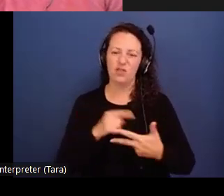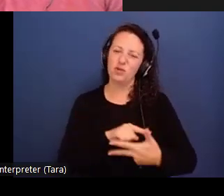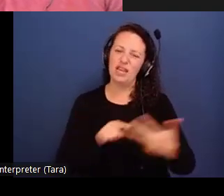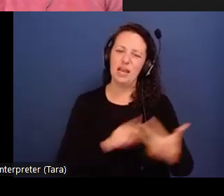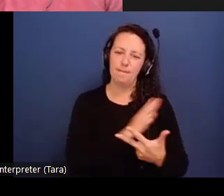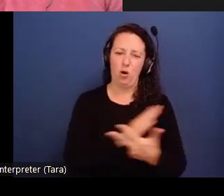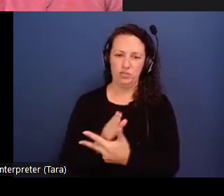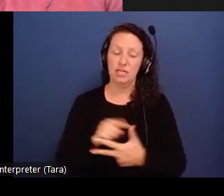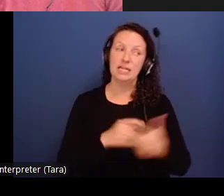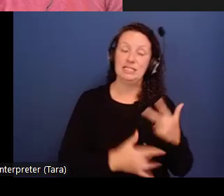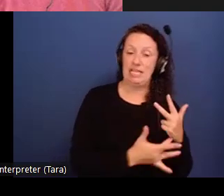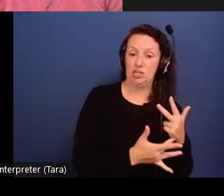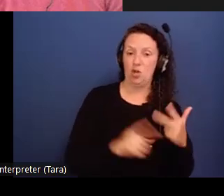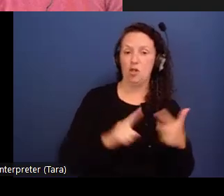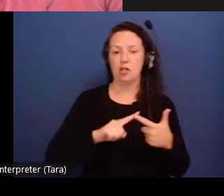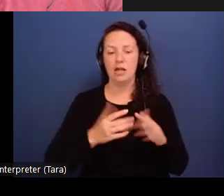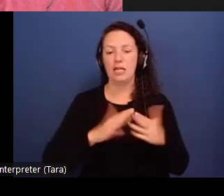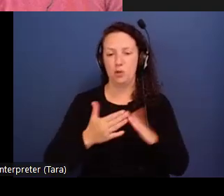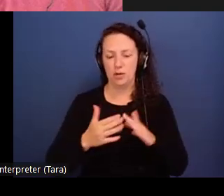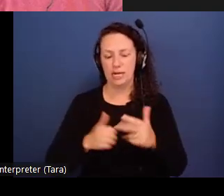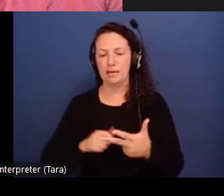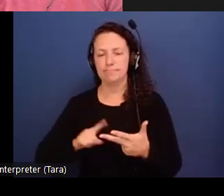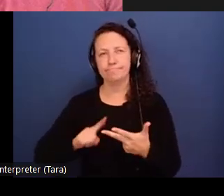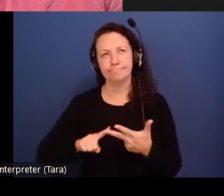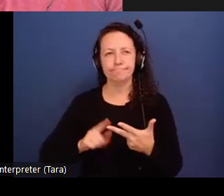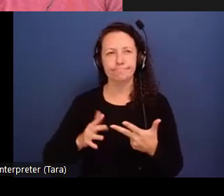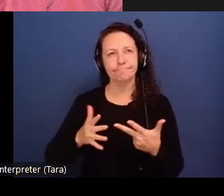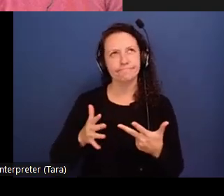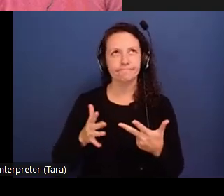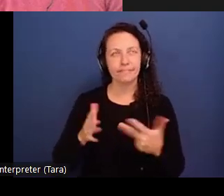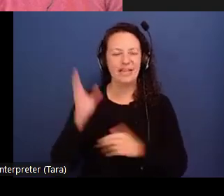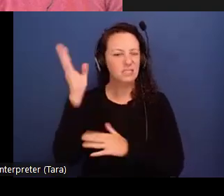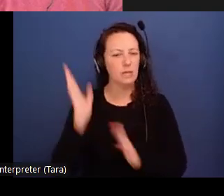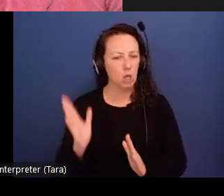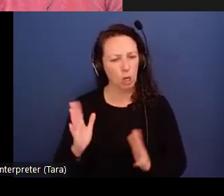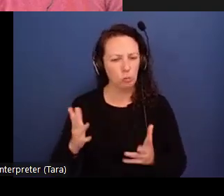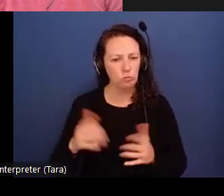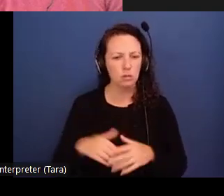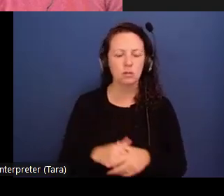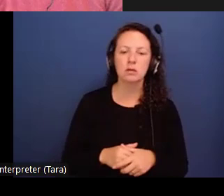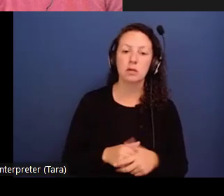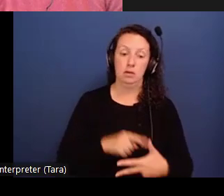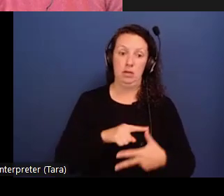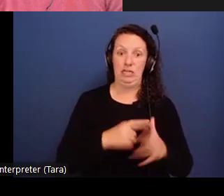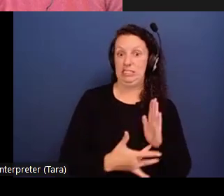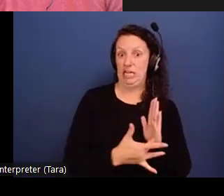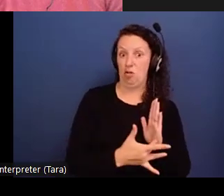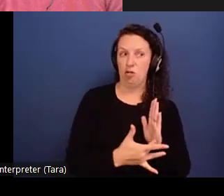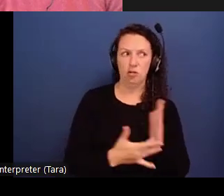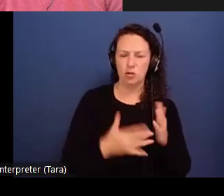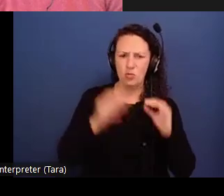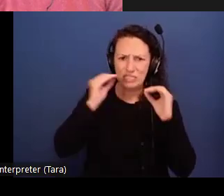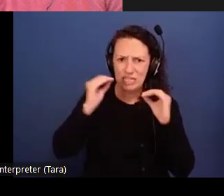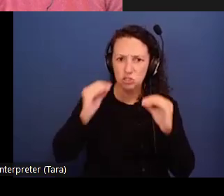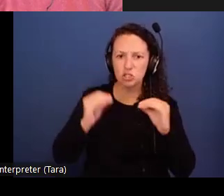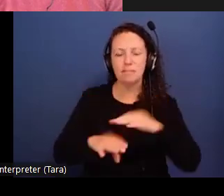a community side, and there's I would say like a speaker side. So the technical side is we teach fundamentals on how